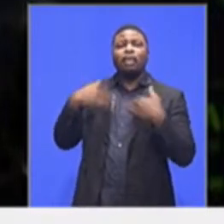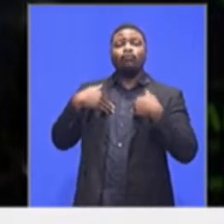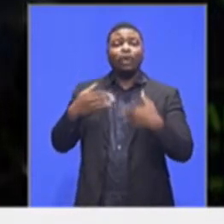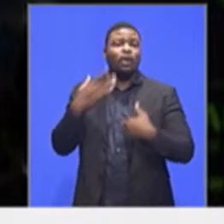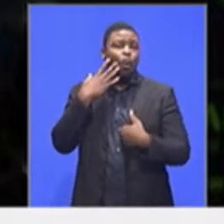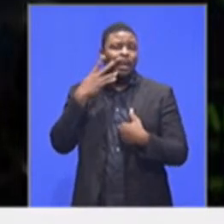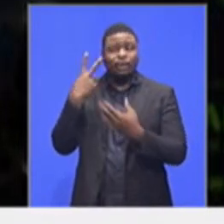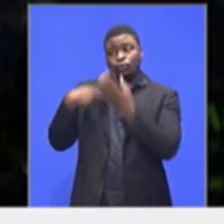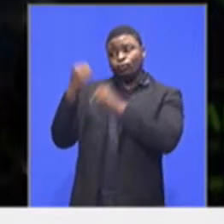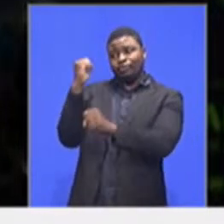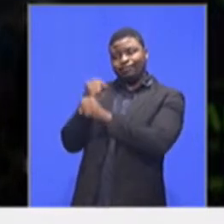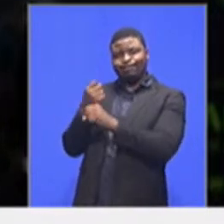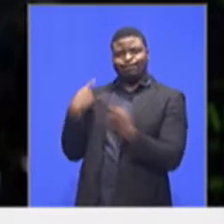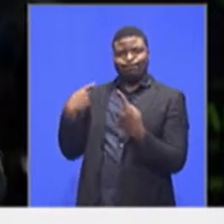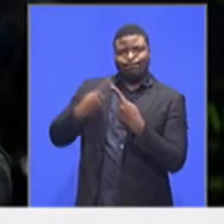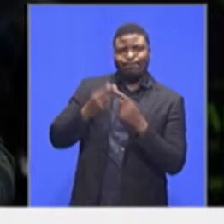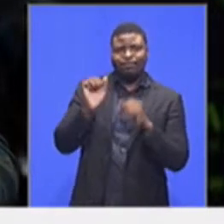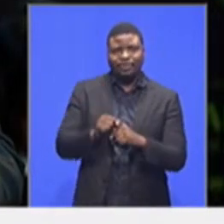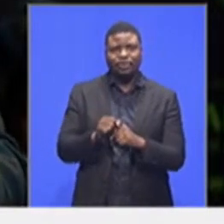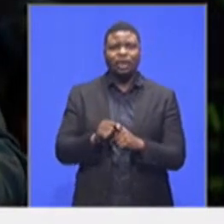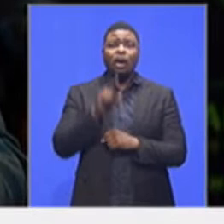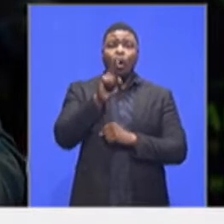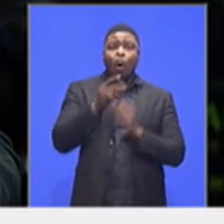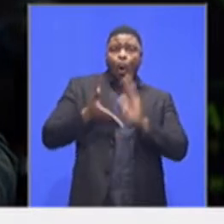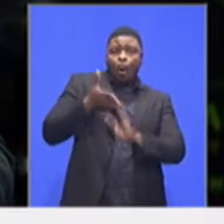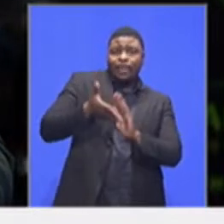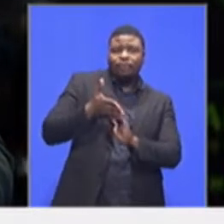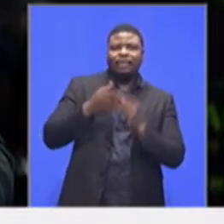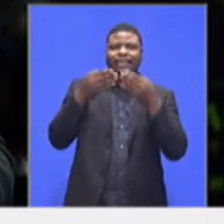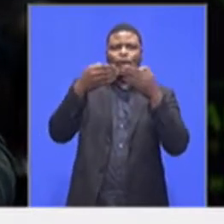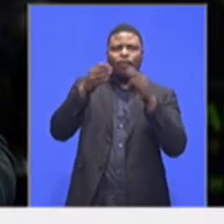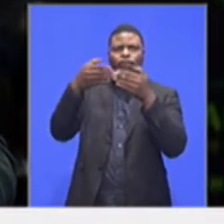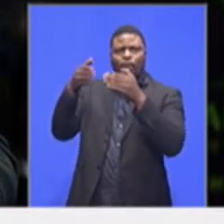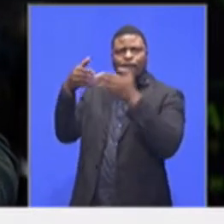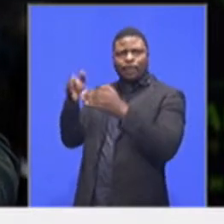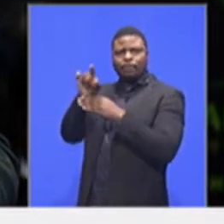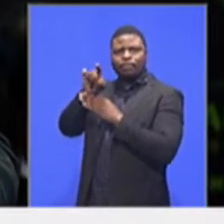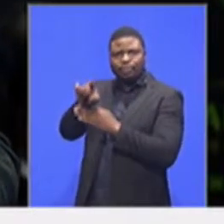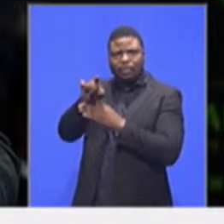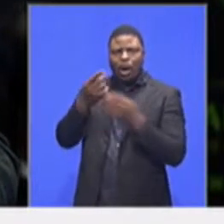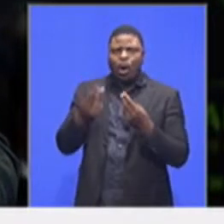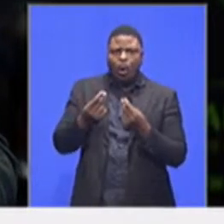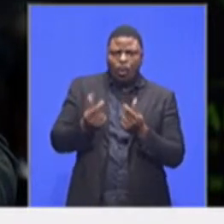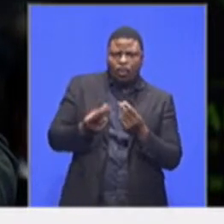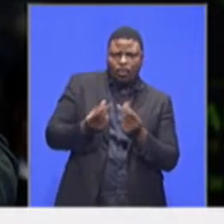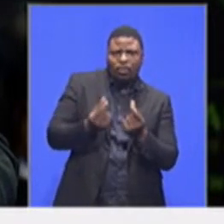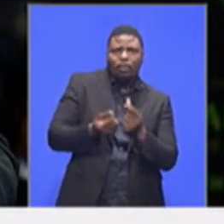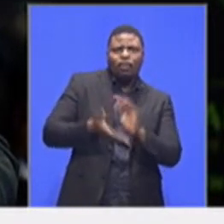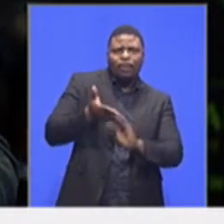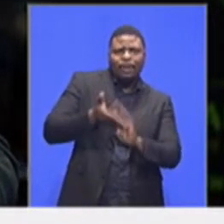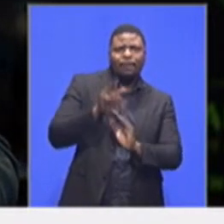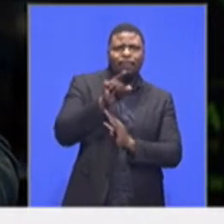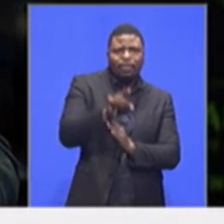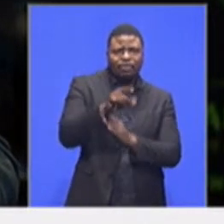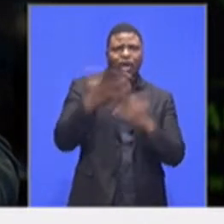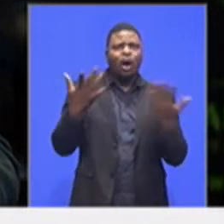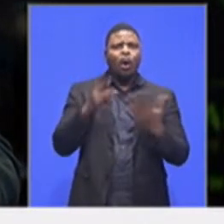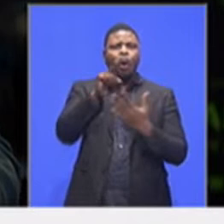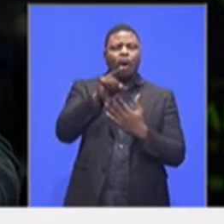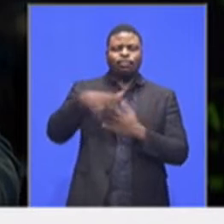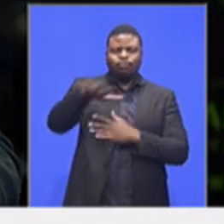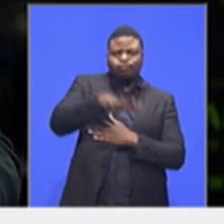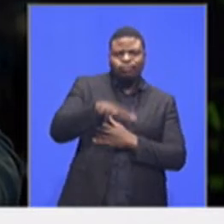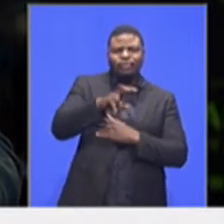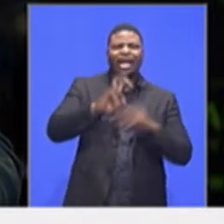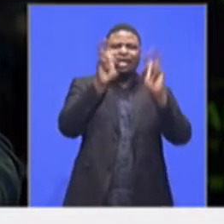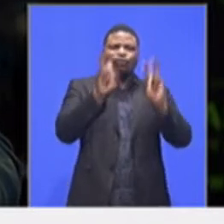its inception, Operation Vulindlela has made progress in fast-tracking reforms in priority areas of electricity,